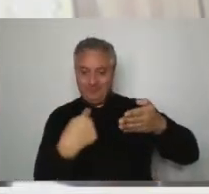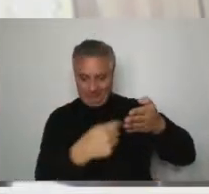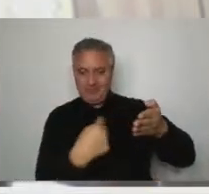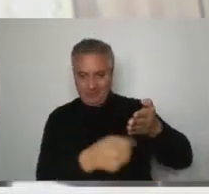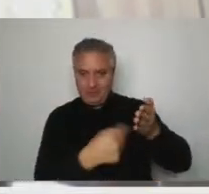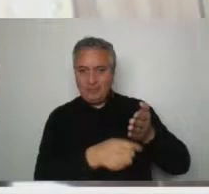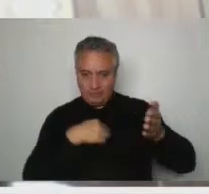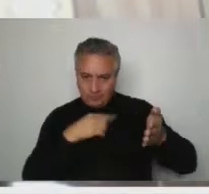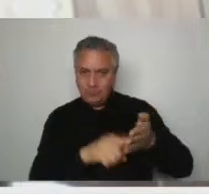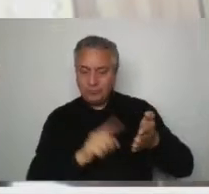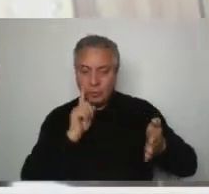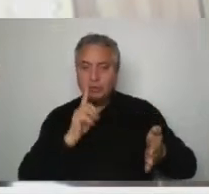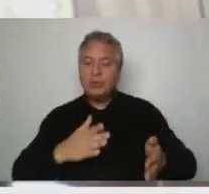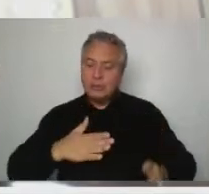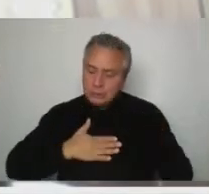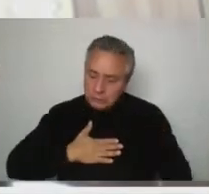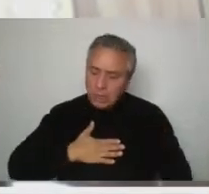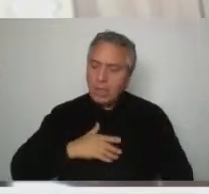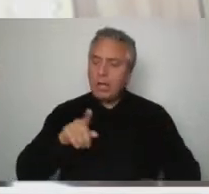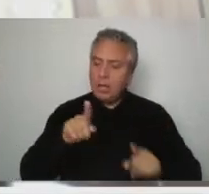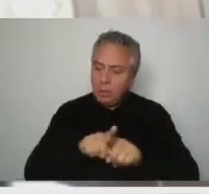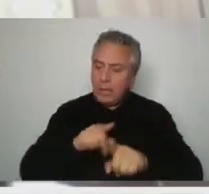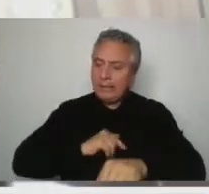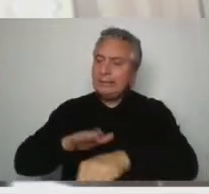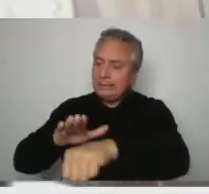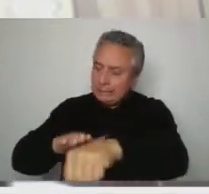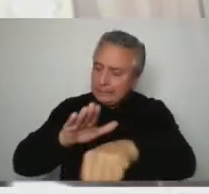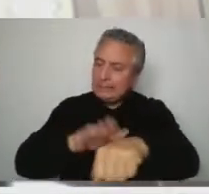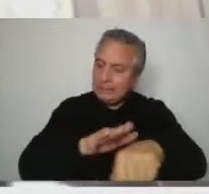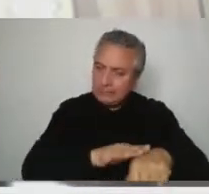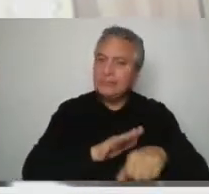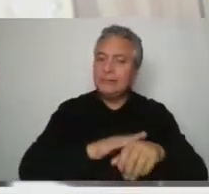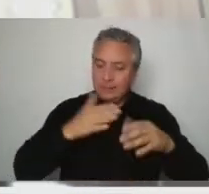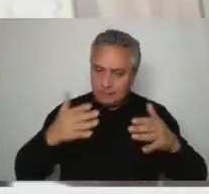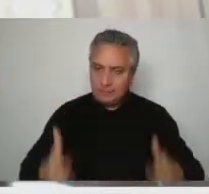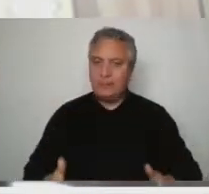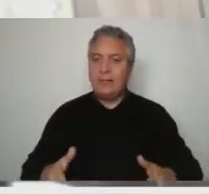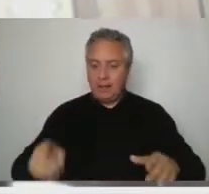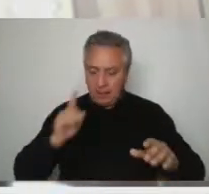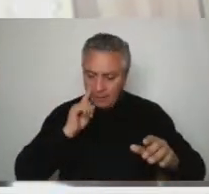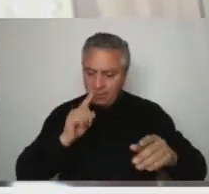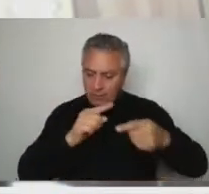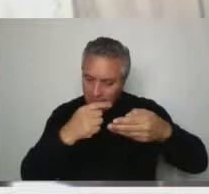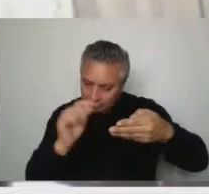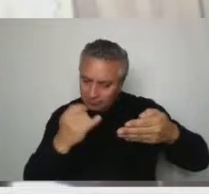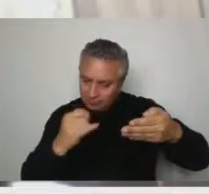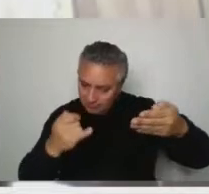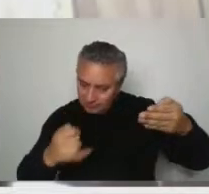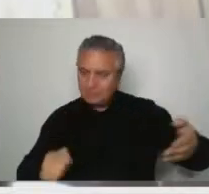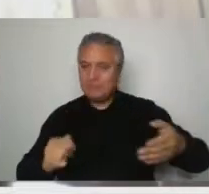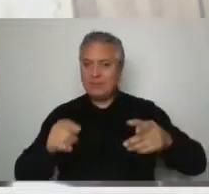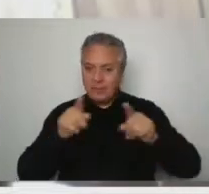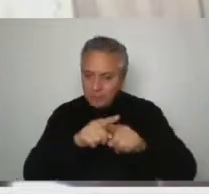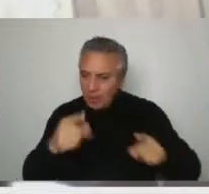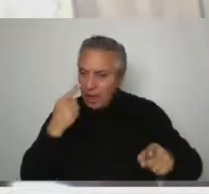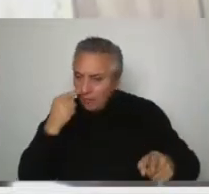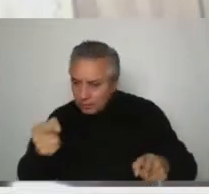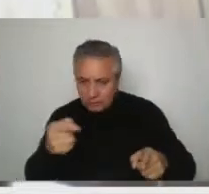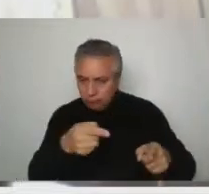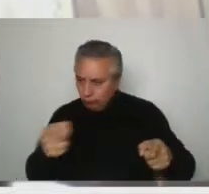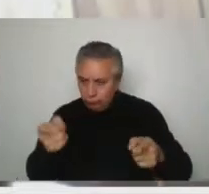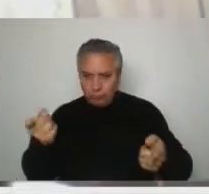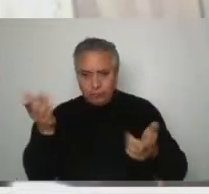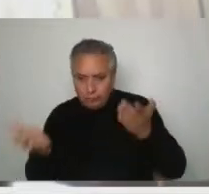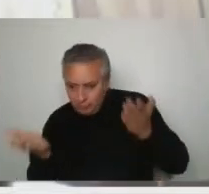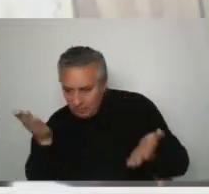makers need to use the evidence. That's why it's essential to make the inequality